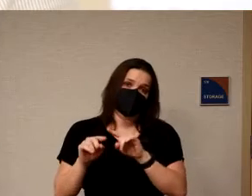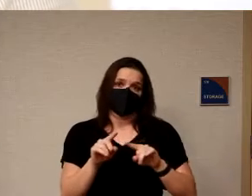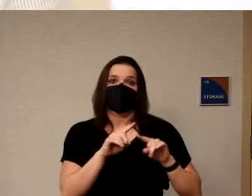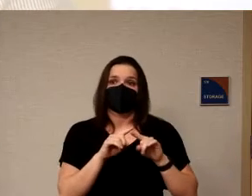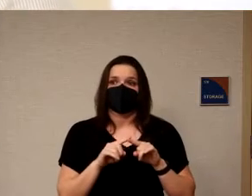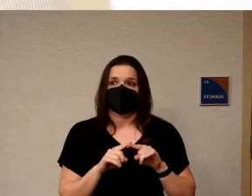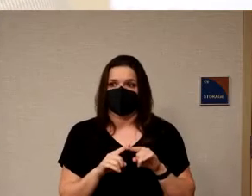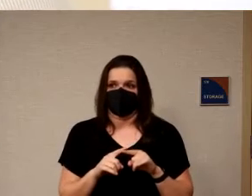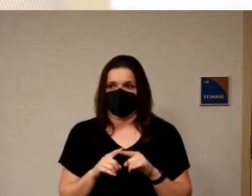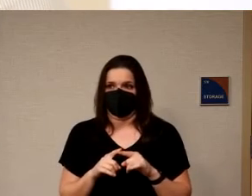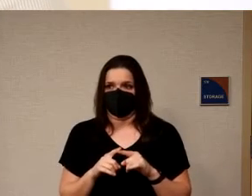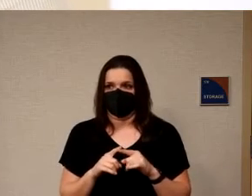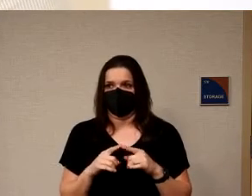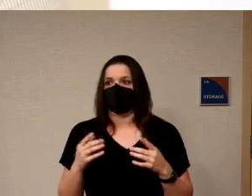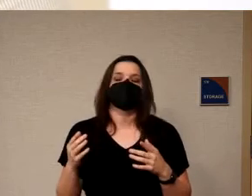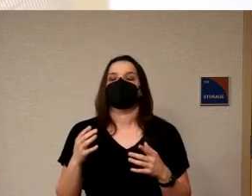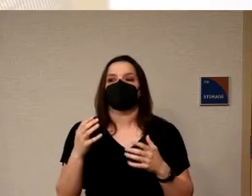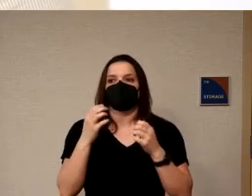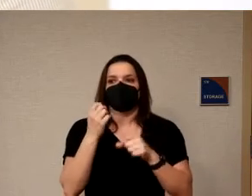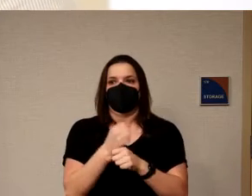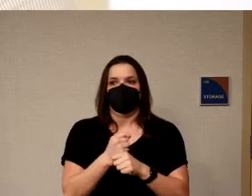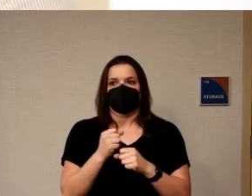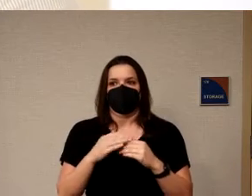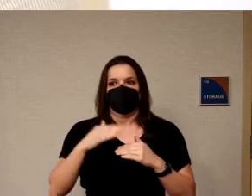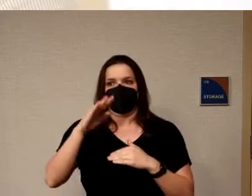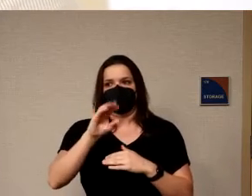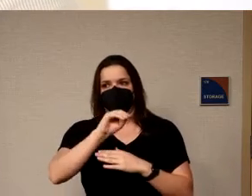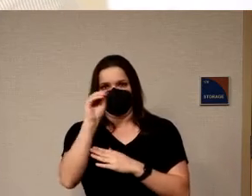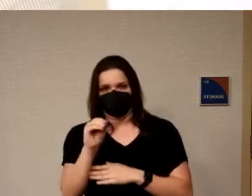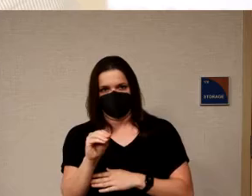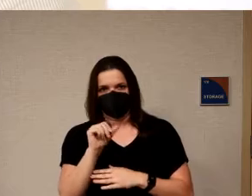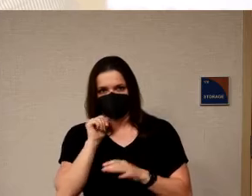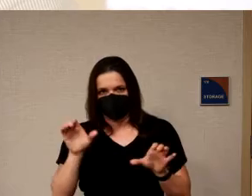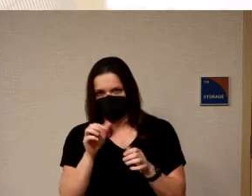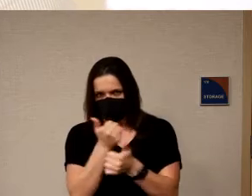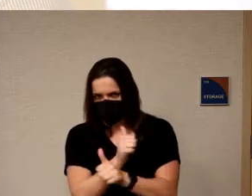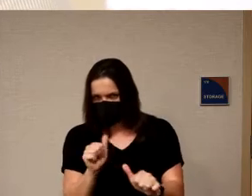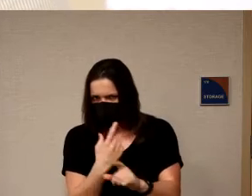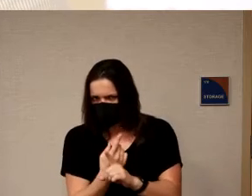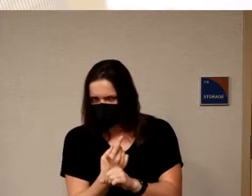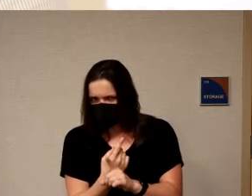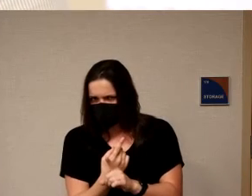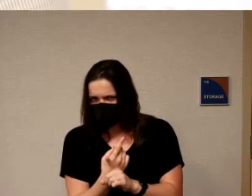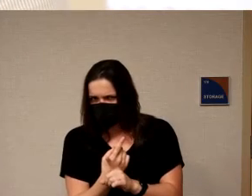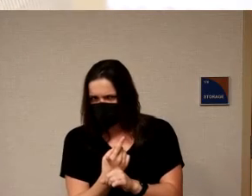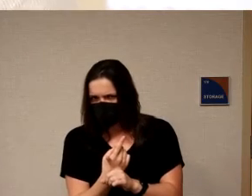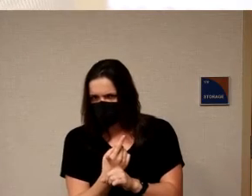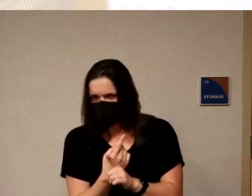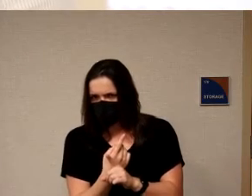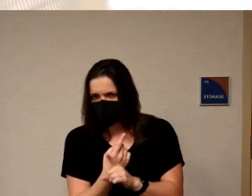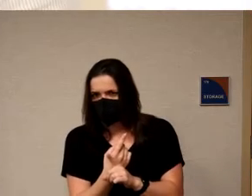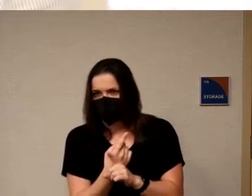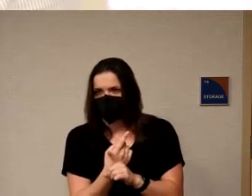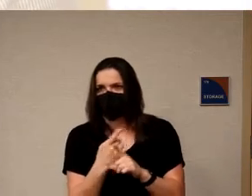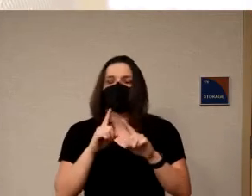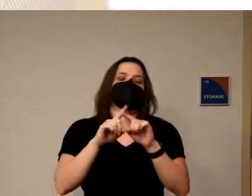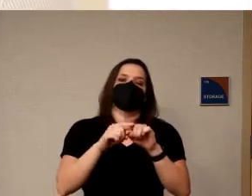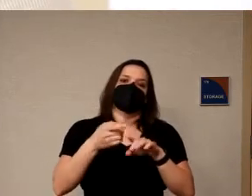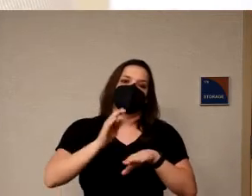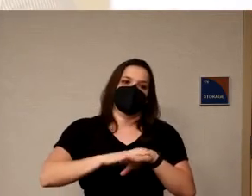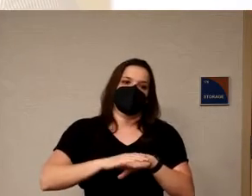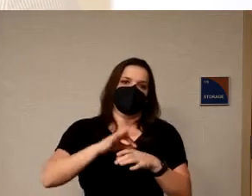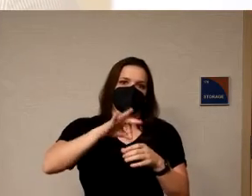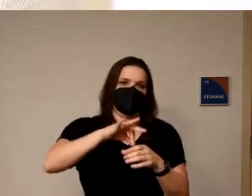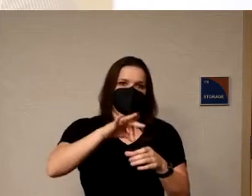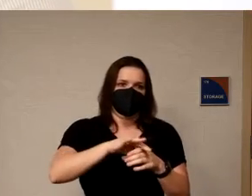on kind of. I mean, getting above 50% does nothing, right? It would depend on kind